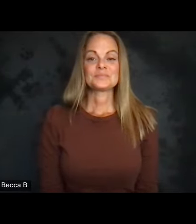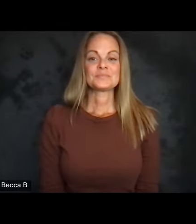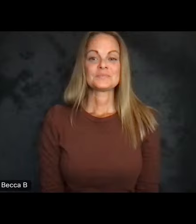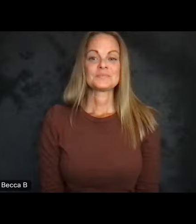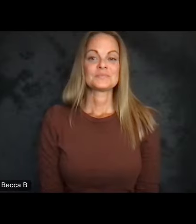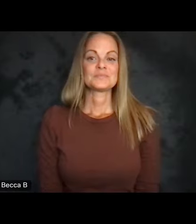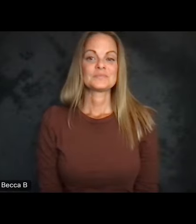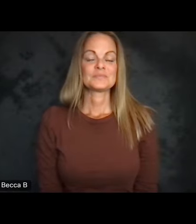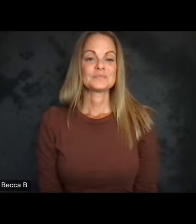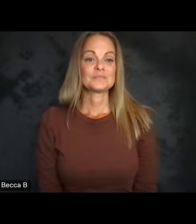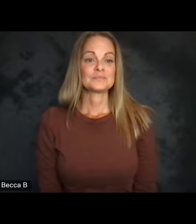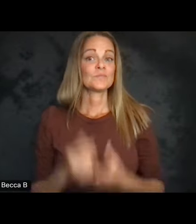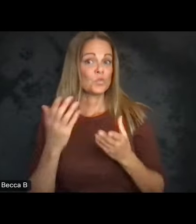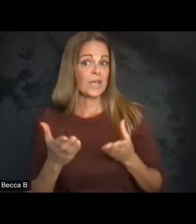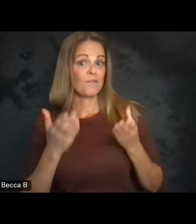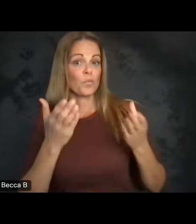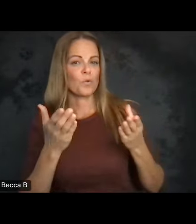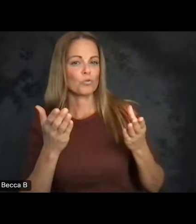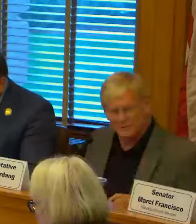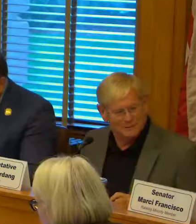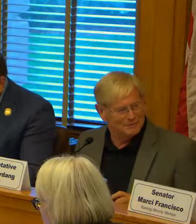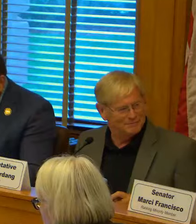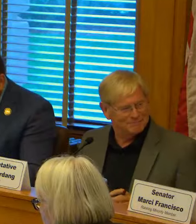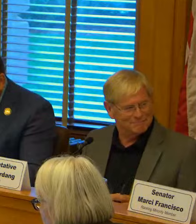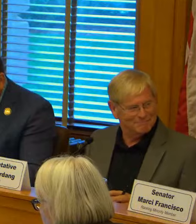Do I have a motion since we have a quorum?